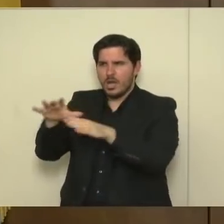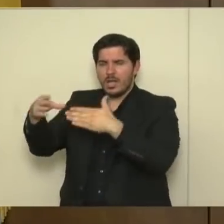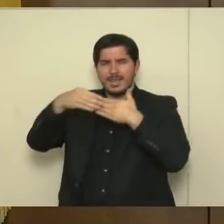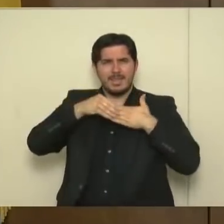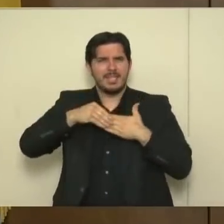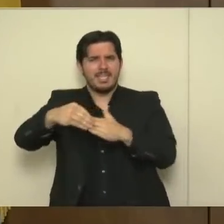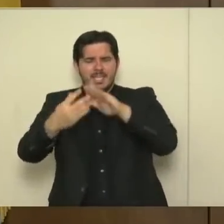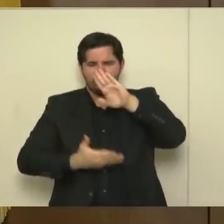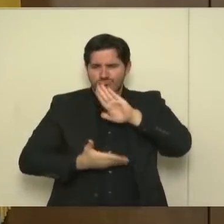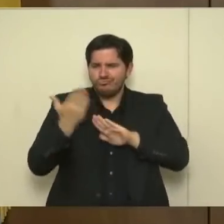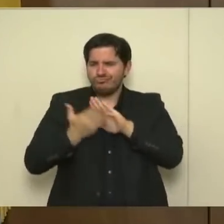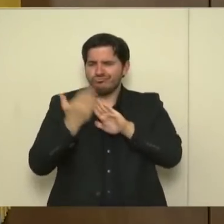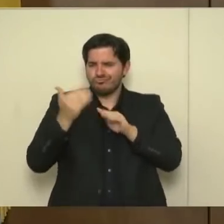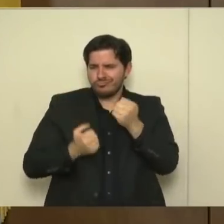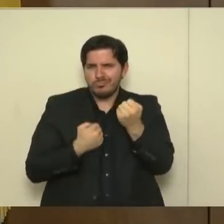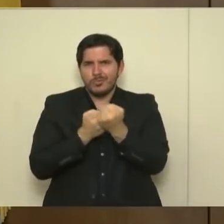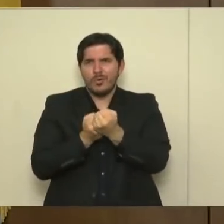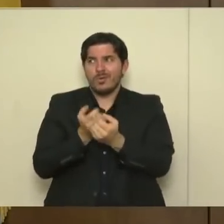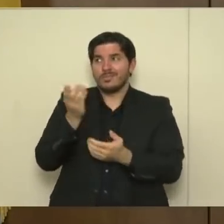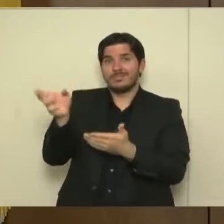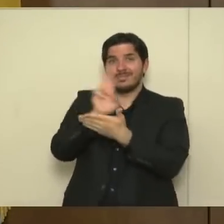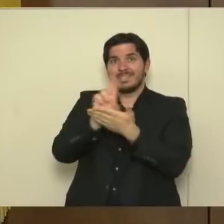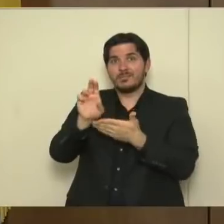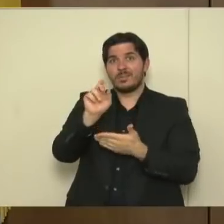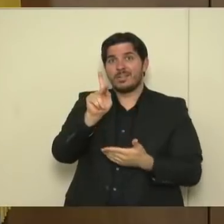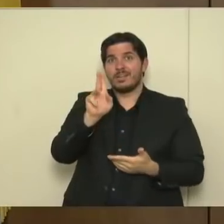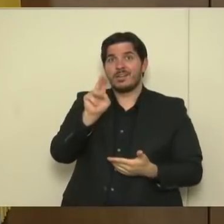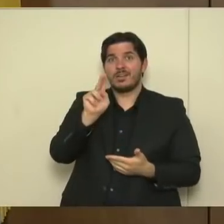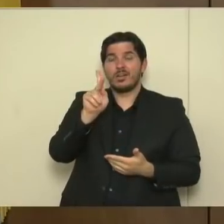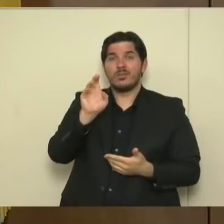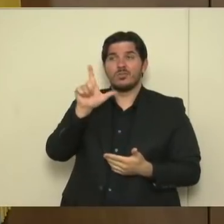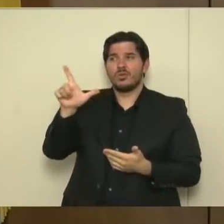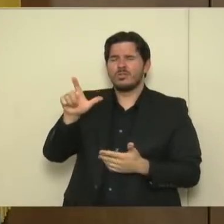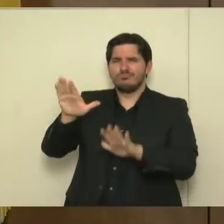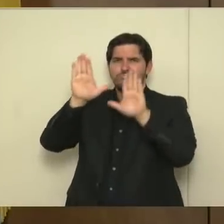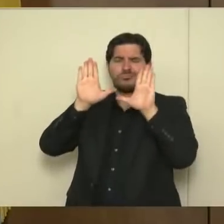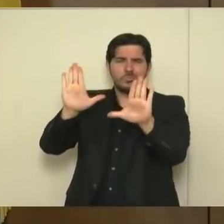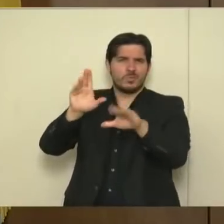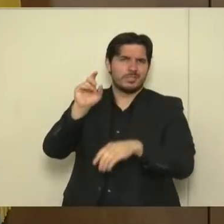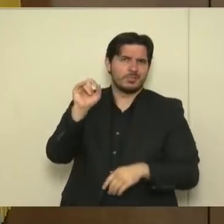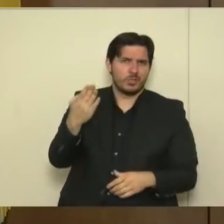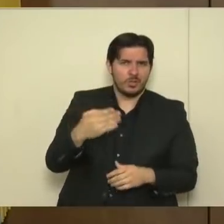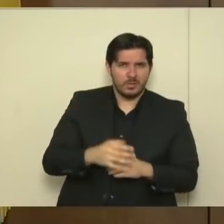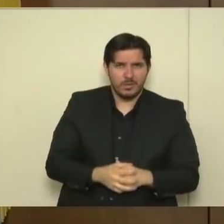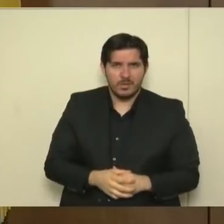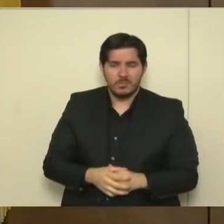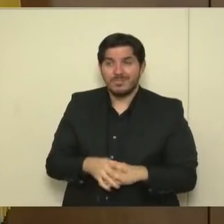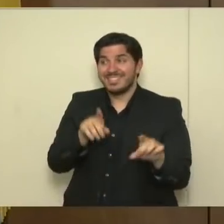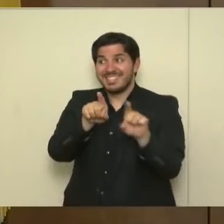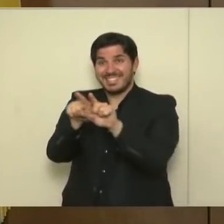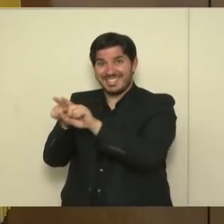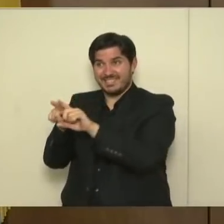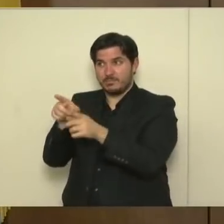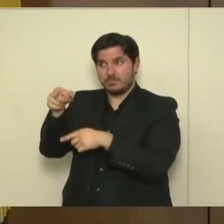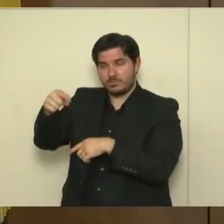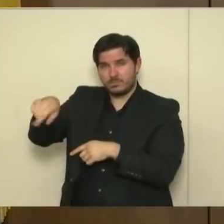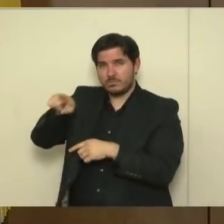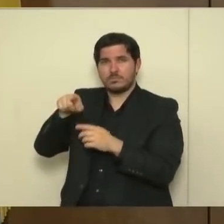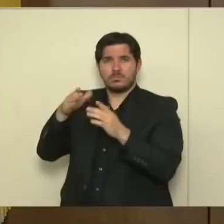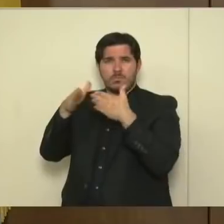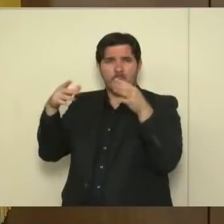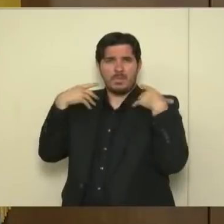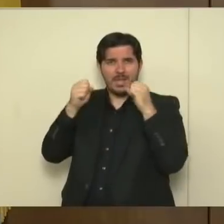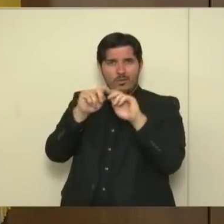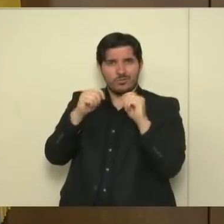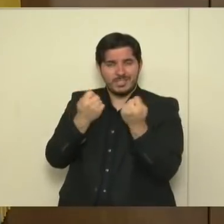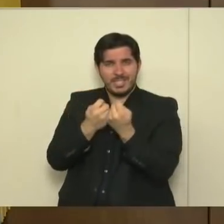run and support, and she did an amazing job, as well as all of the public health teams, because as we know around the country, we